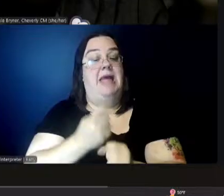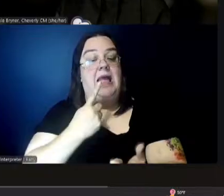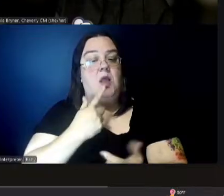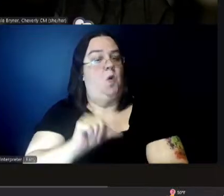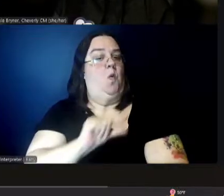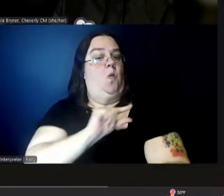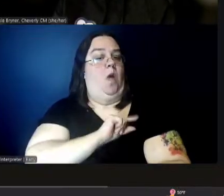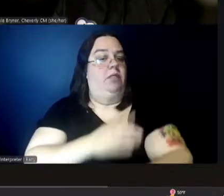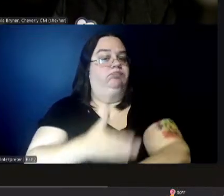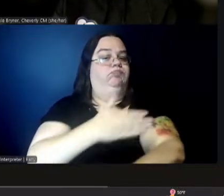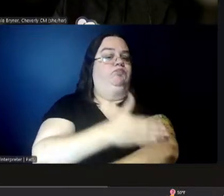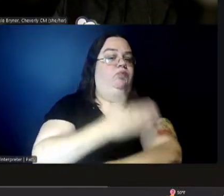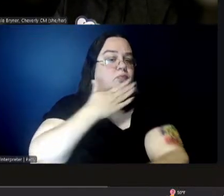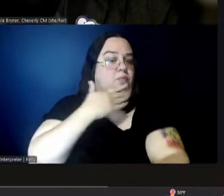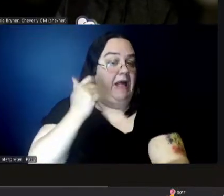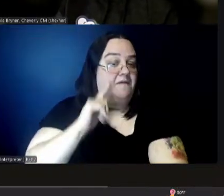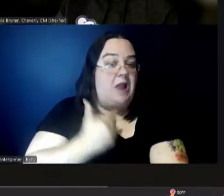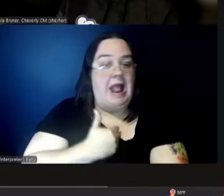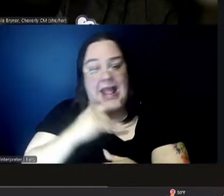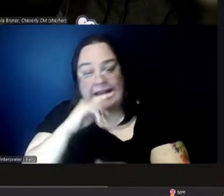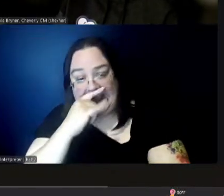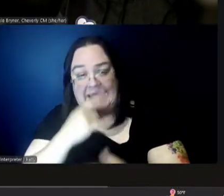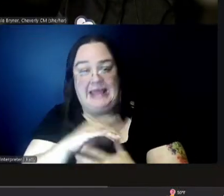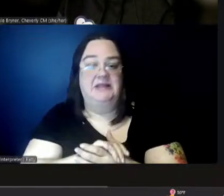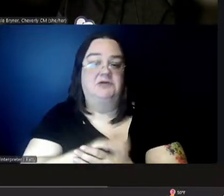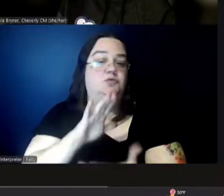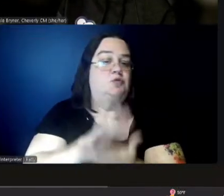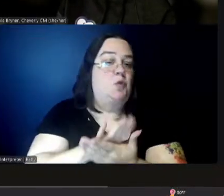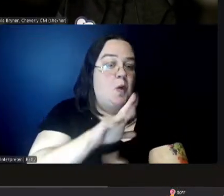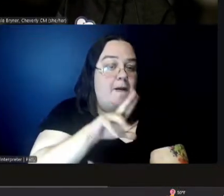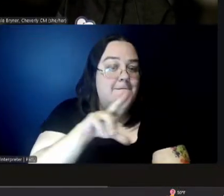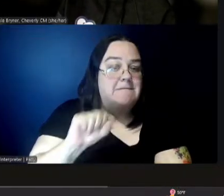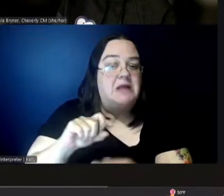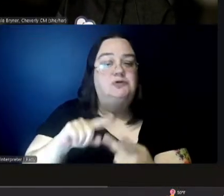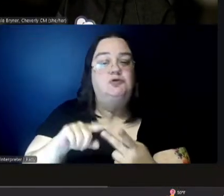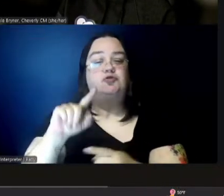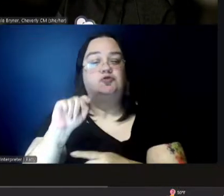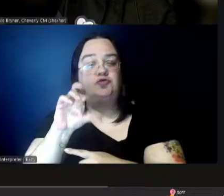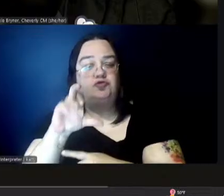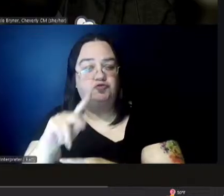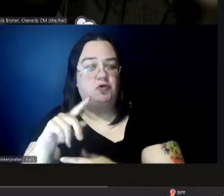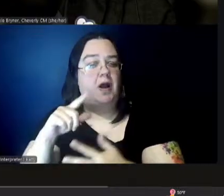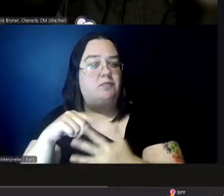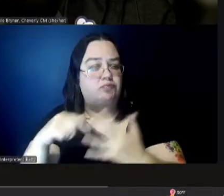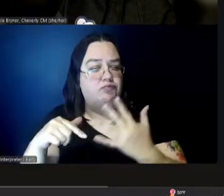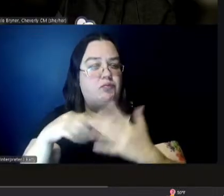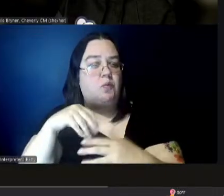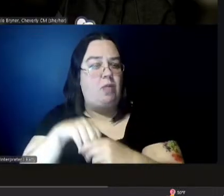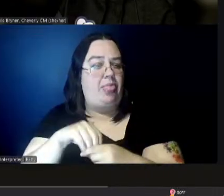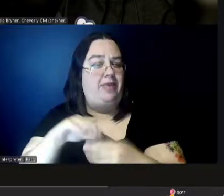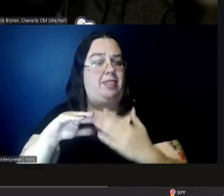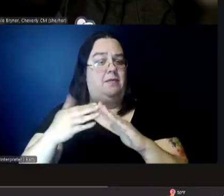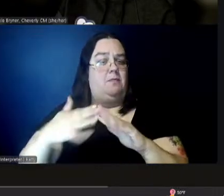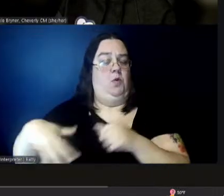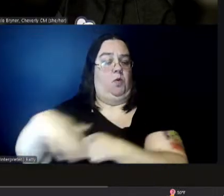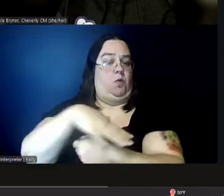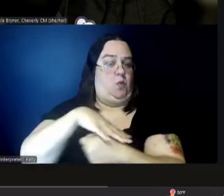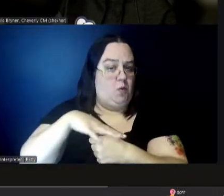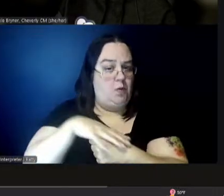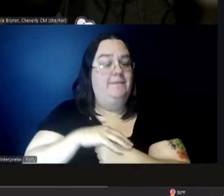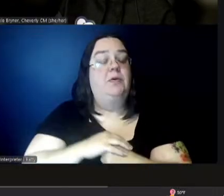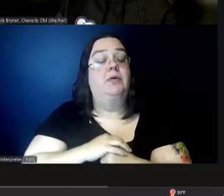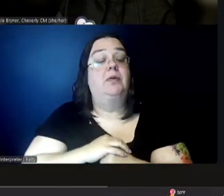school buses and trucks going through our neighborhood. So just to say that we will